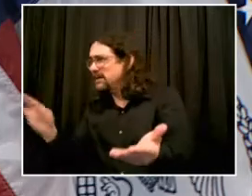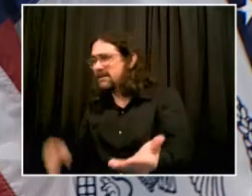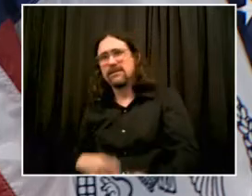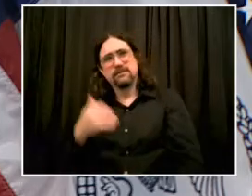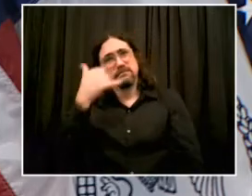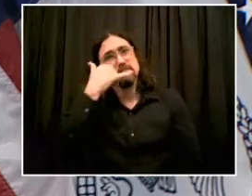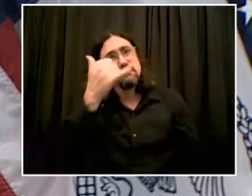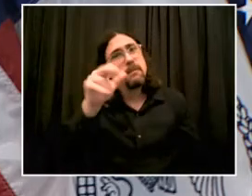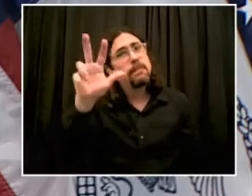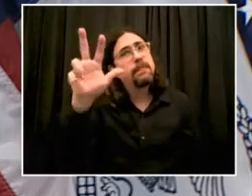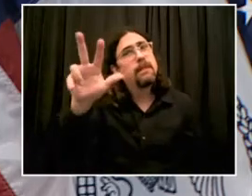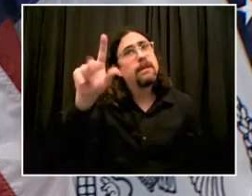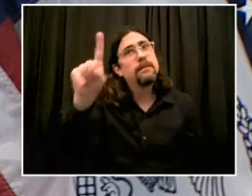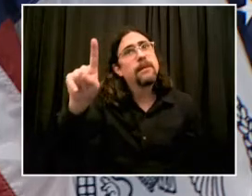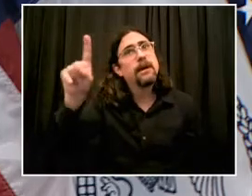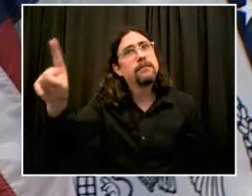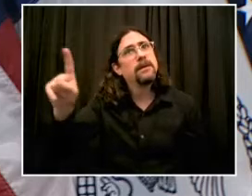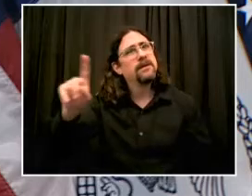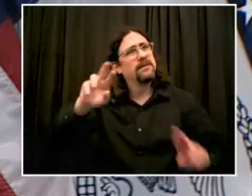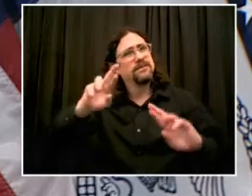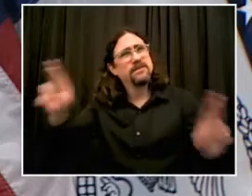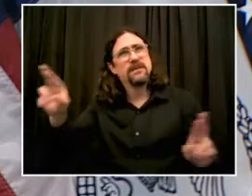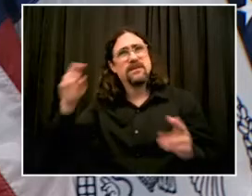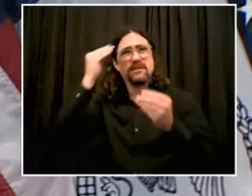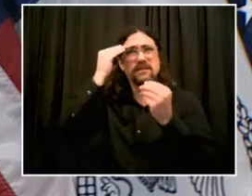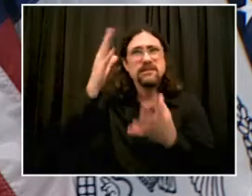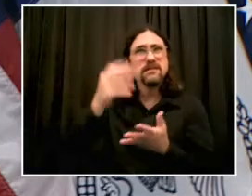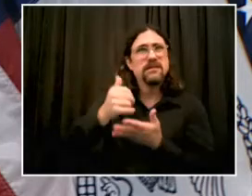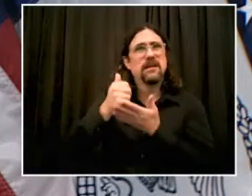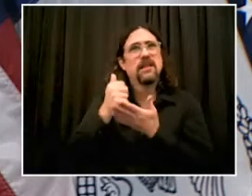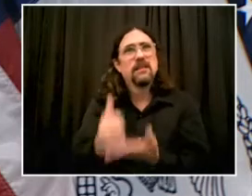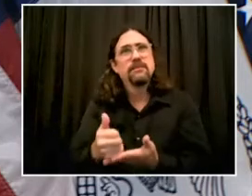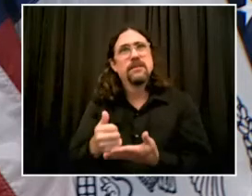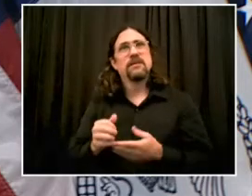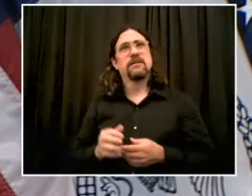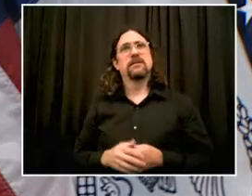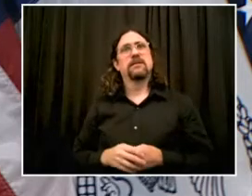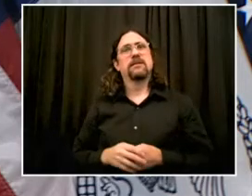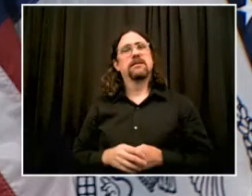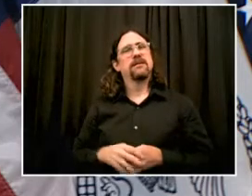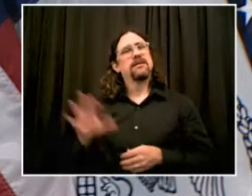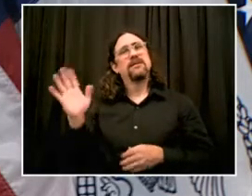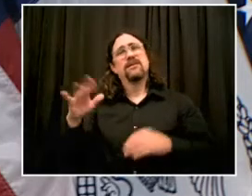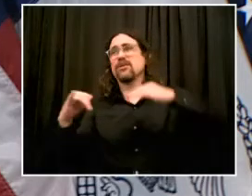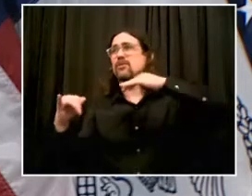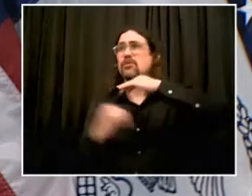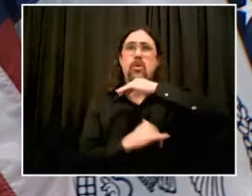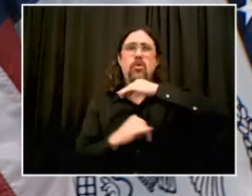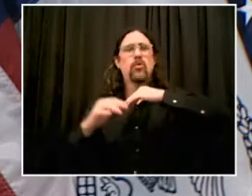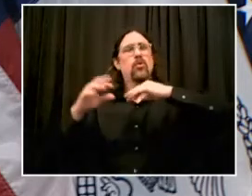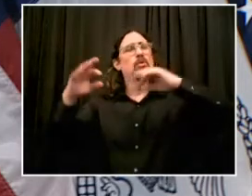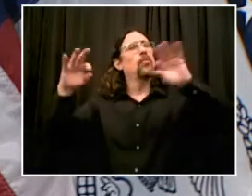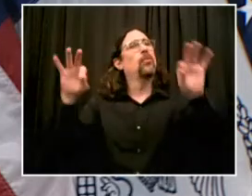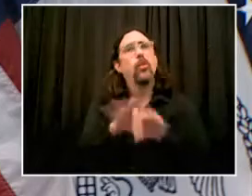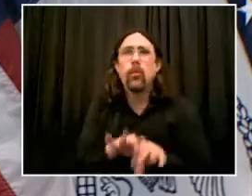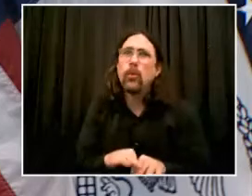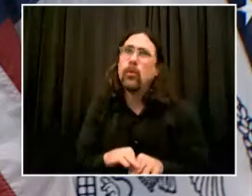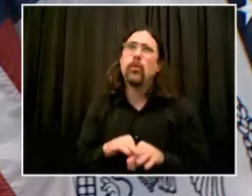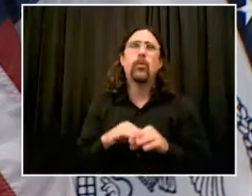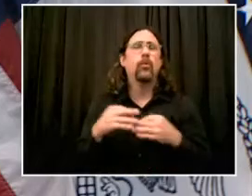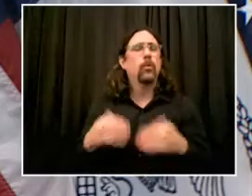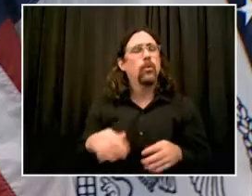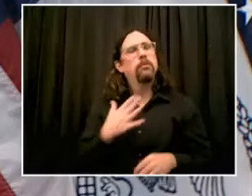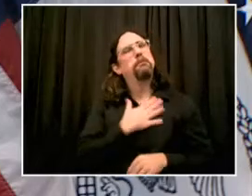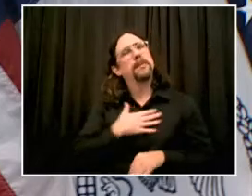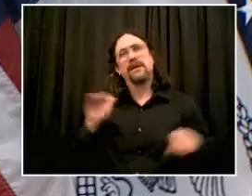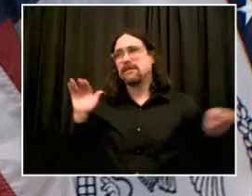we protect ourselves and each other. So everyone, let's get that message across to the people in our life. Let's do what we've done already, all